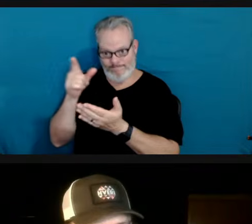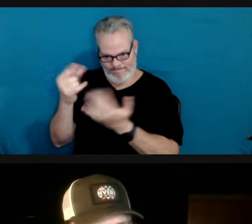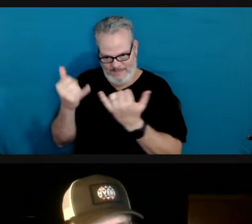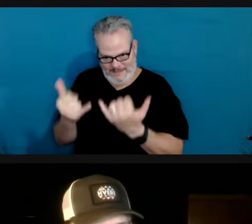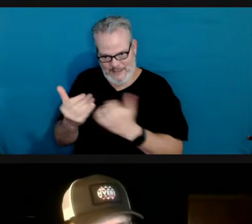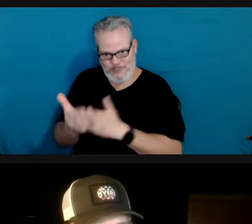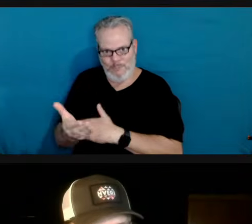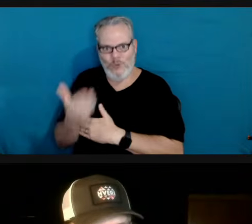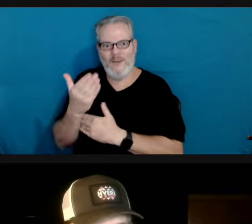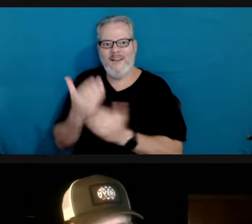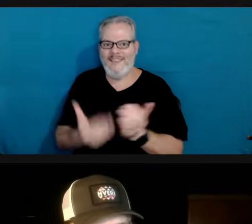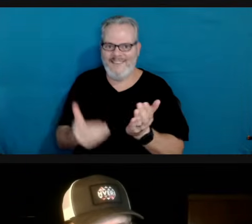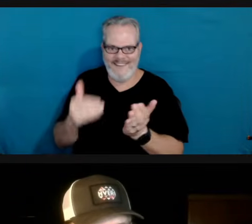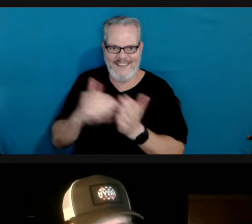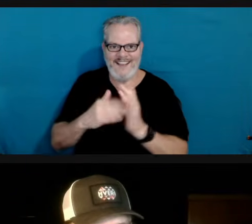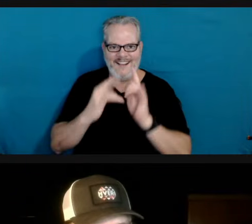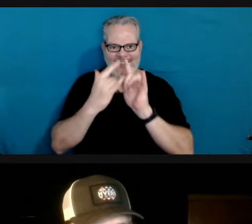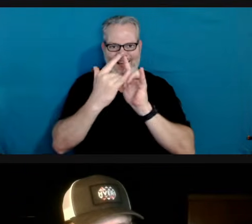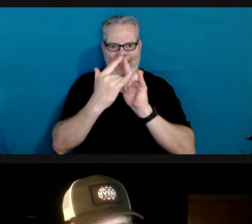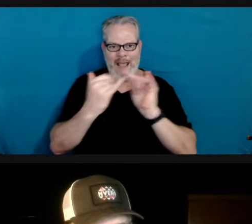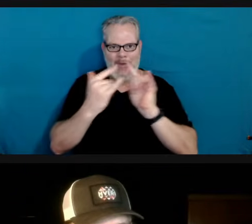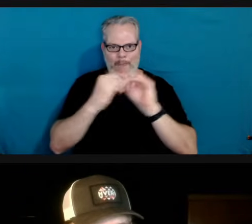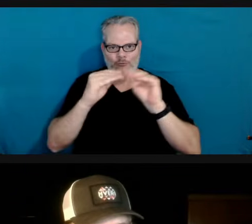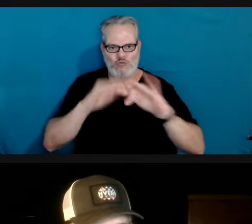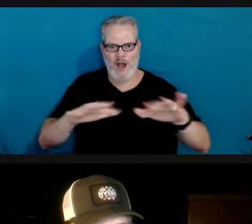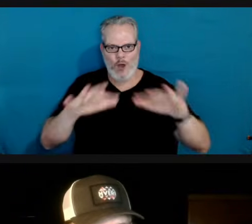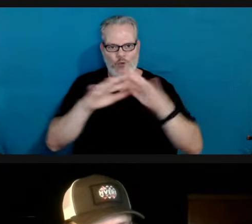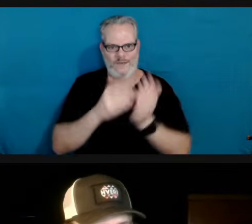at the campground earlier this morning as well.